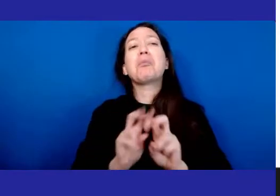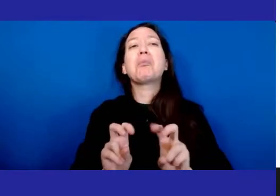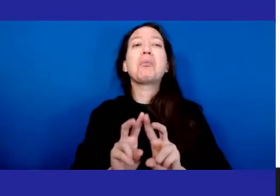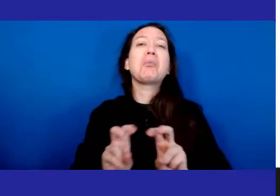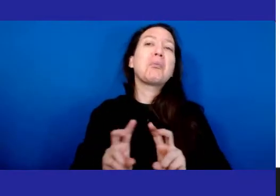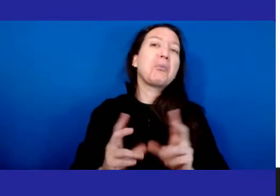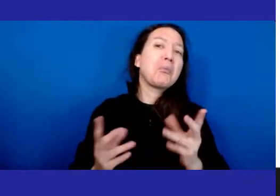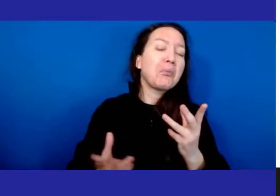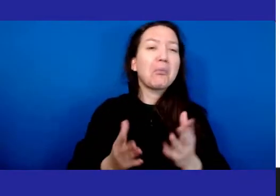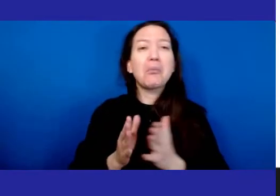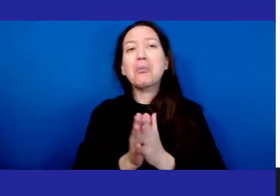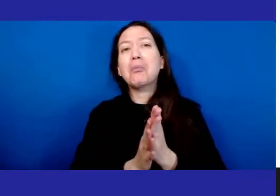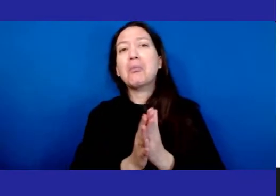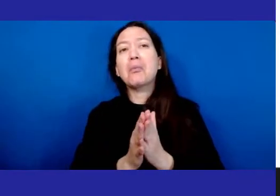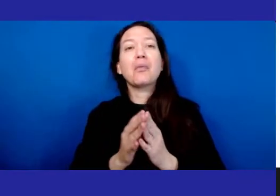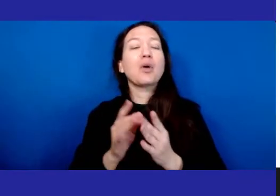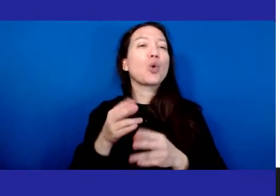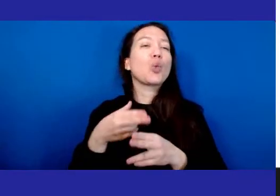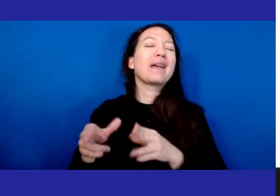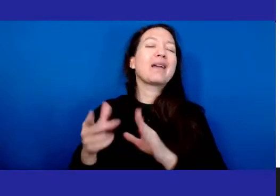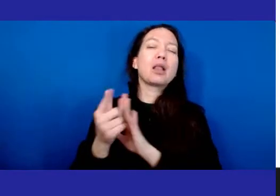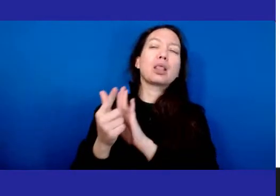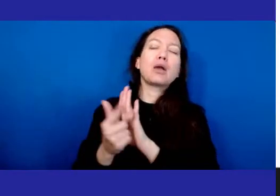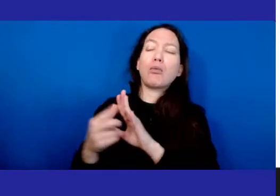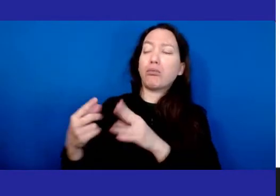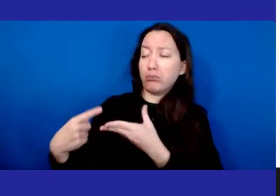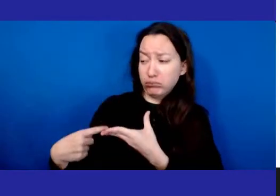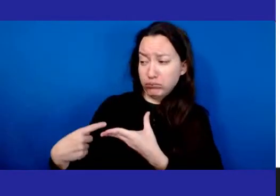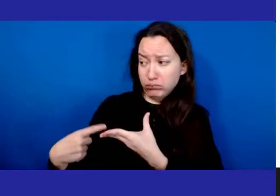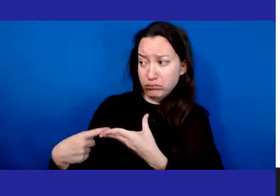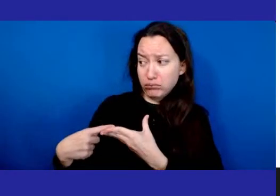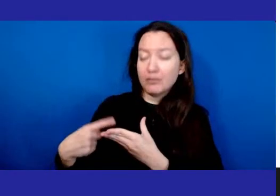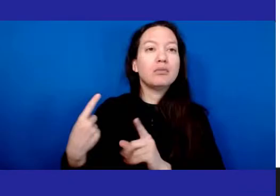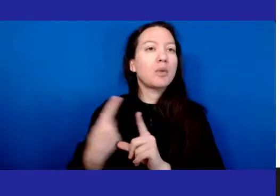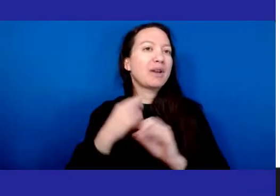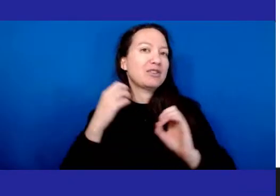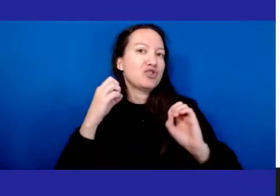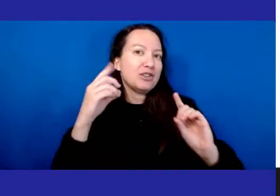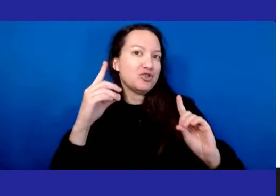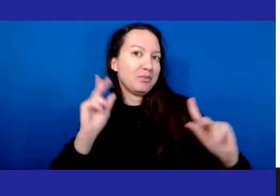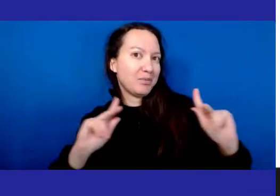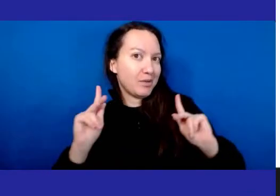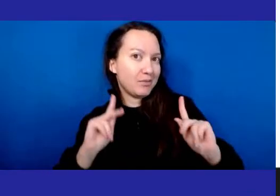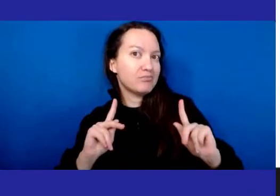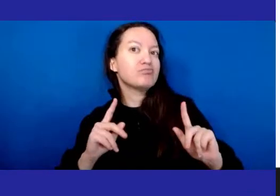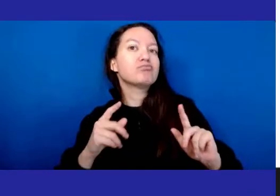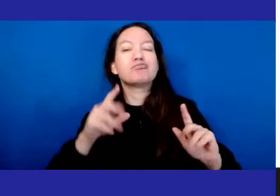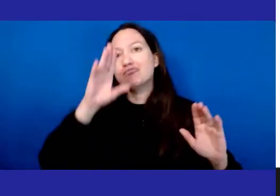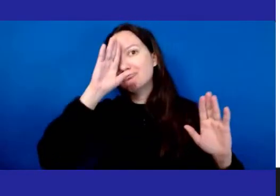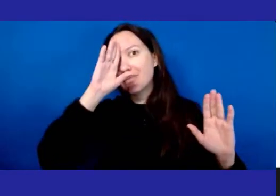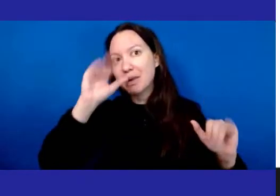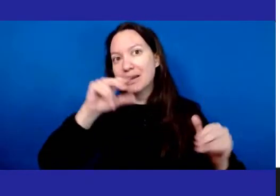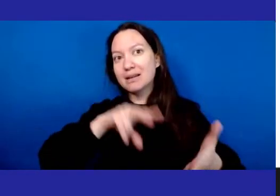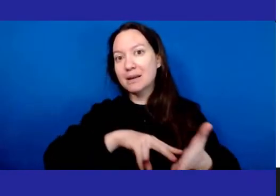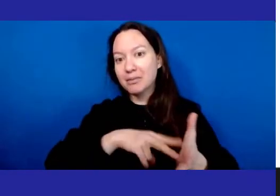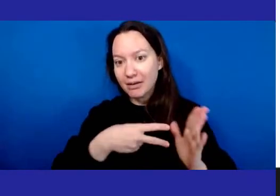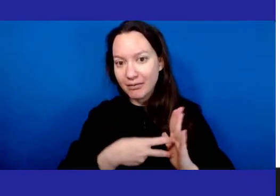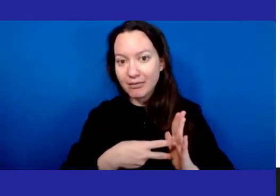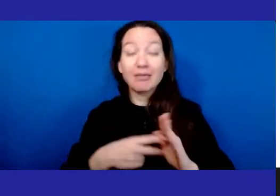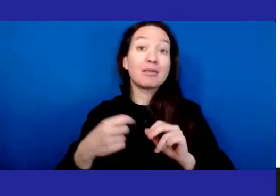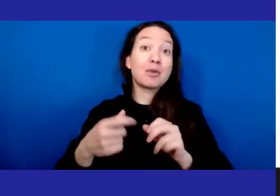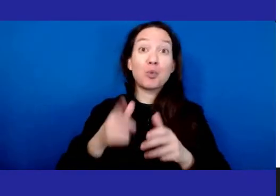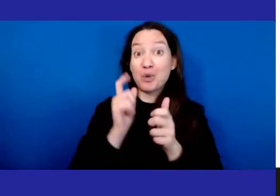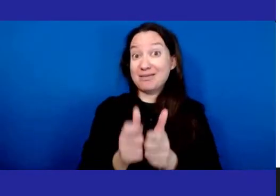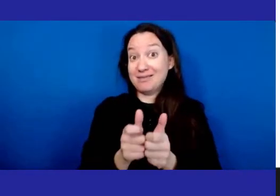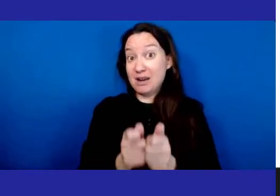with legal, to look into being able to give the proper education to people with respect to what this means when we're able to text you,